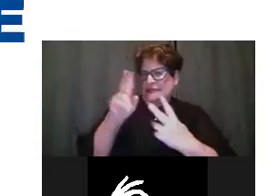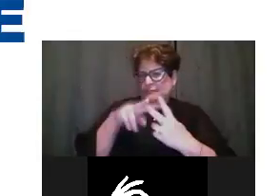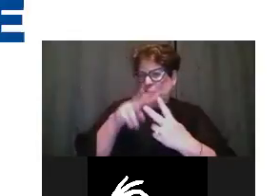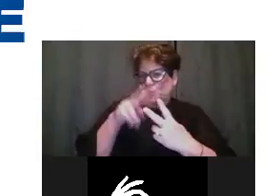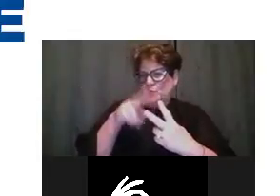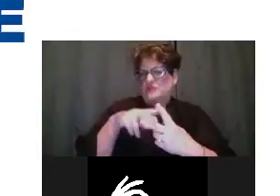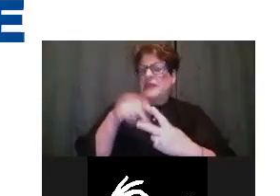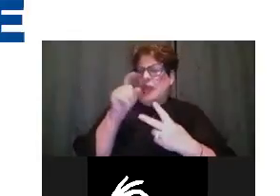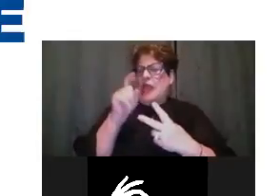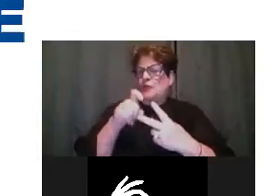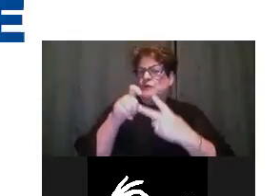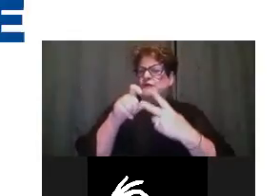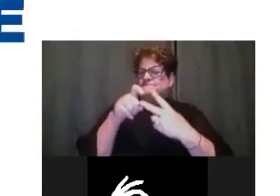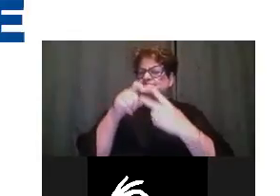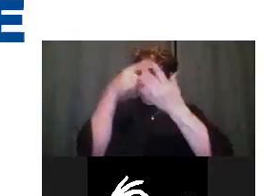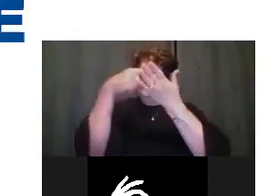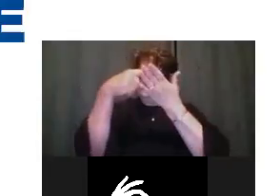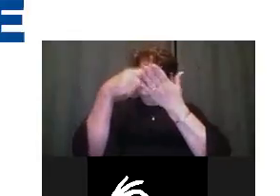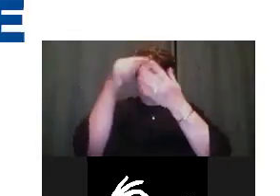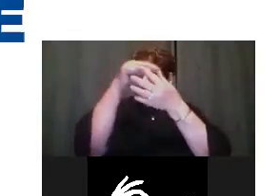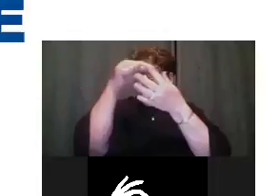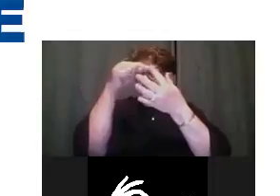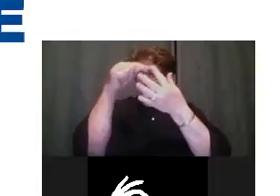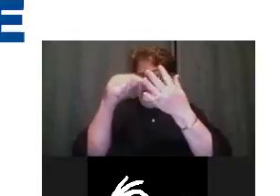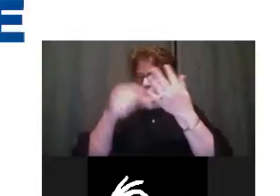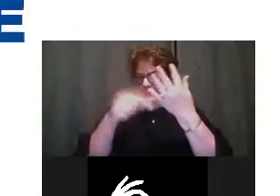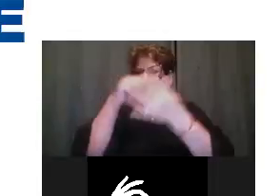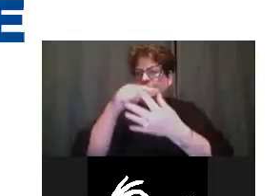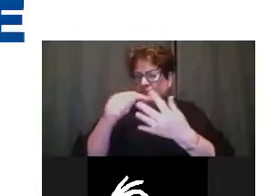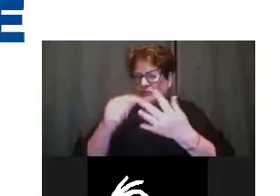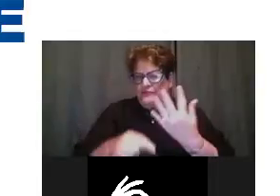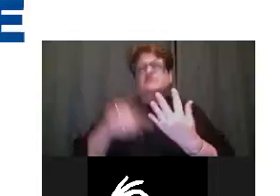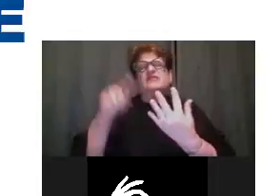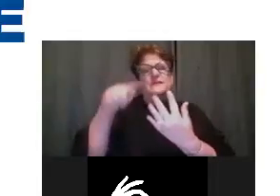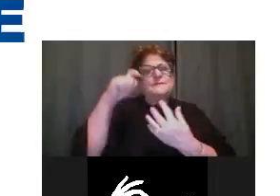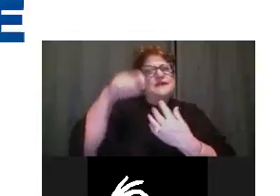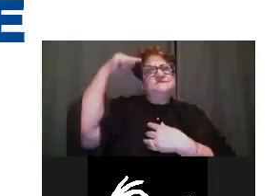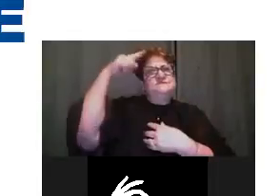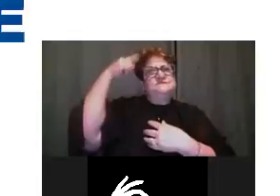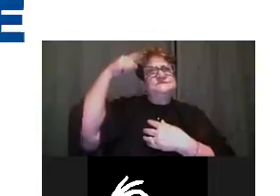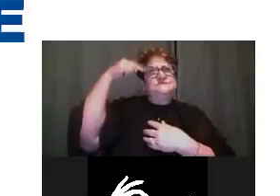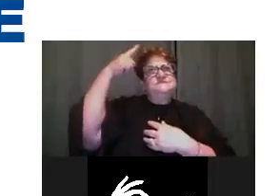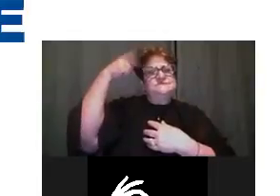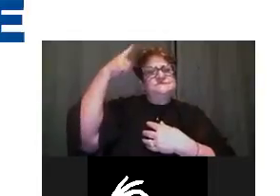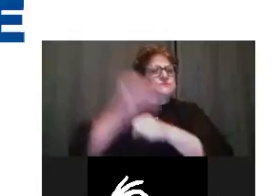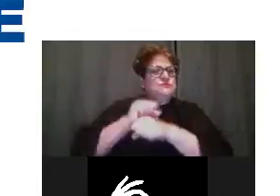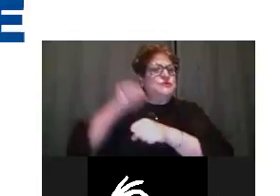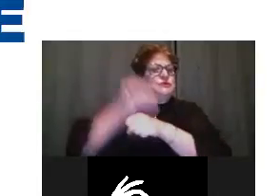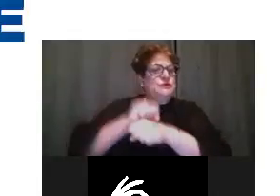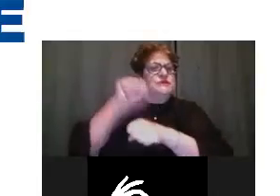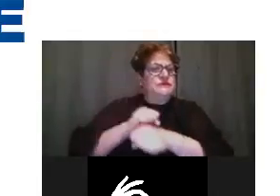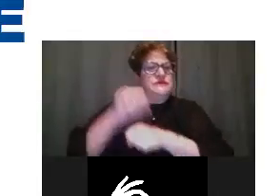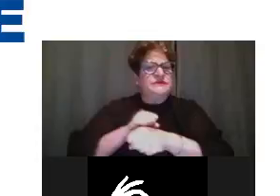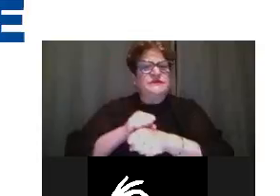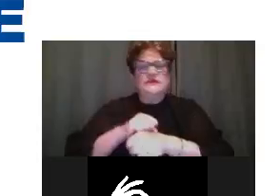these concepts and show how this is a constant cycle of work for you to do. There's never a one